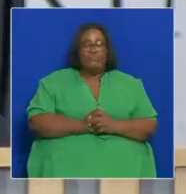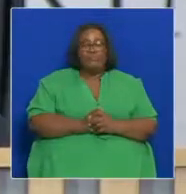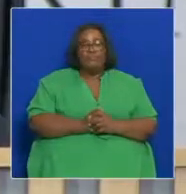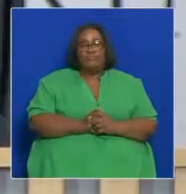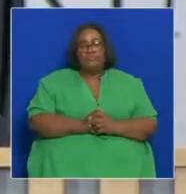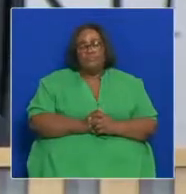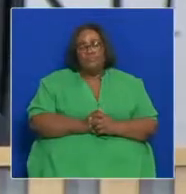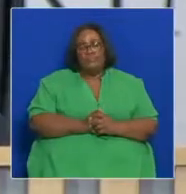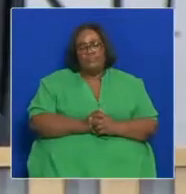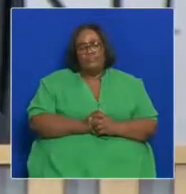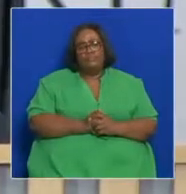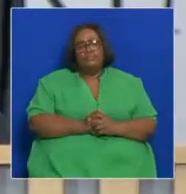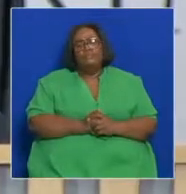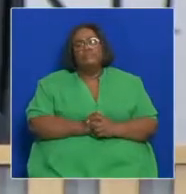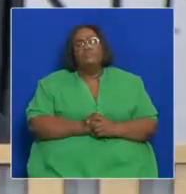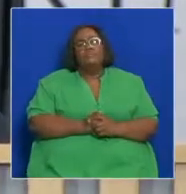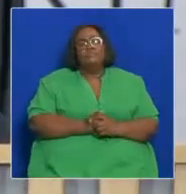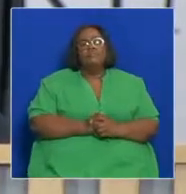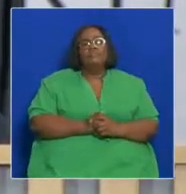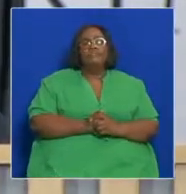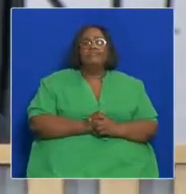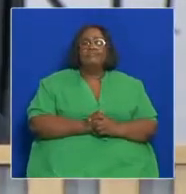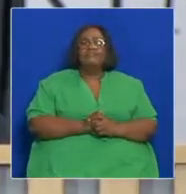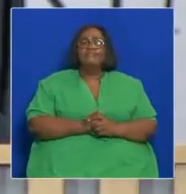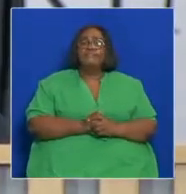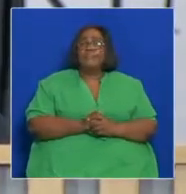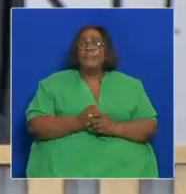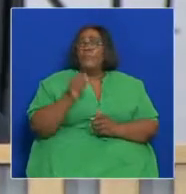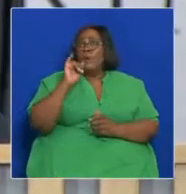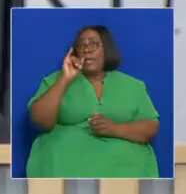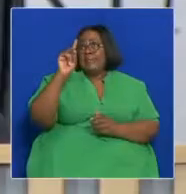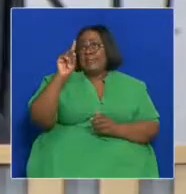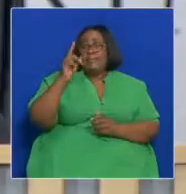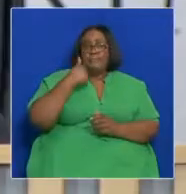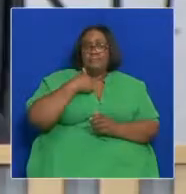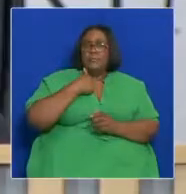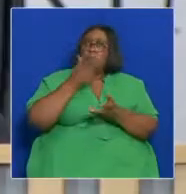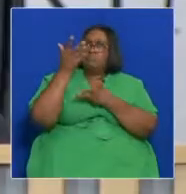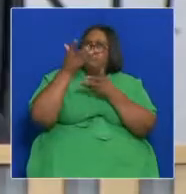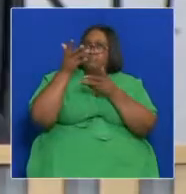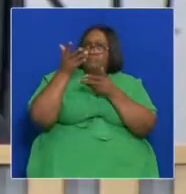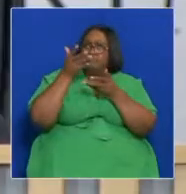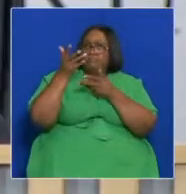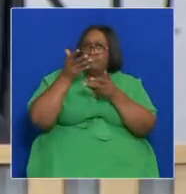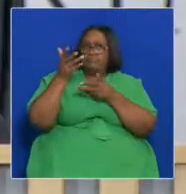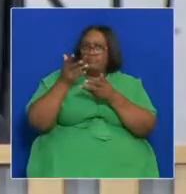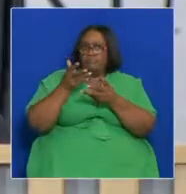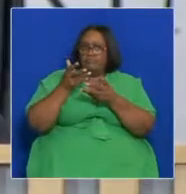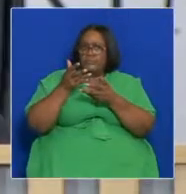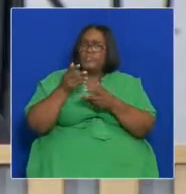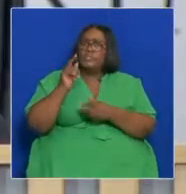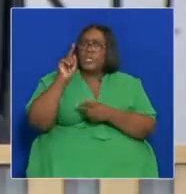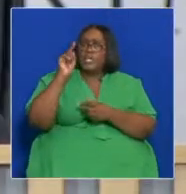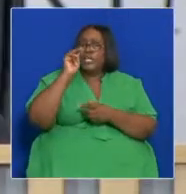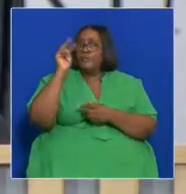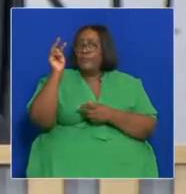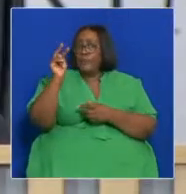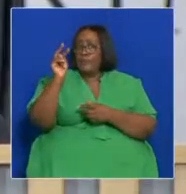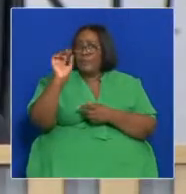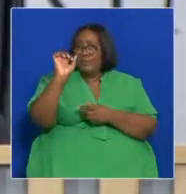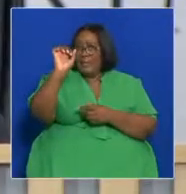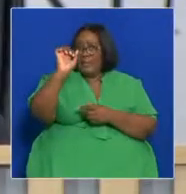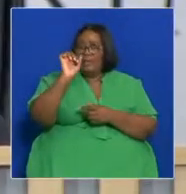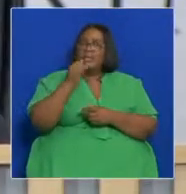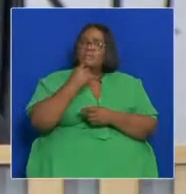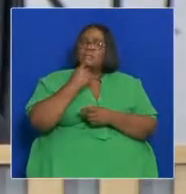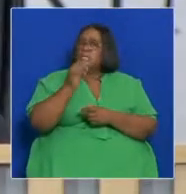We had a discussion about these matters, and her view has always been that these are sensitive matters